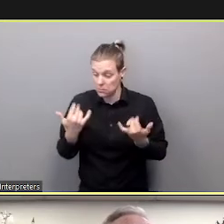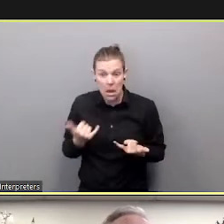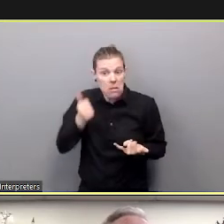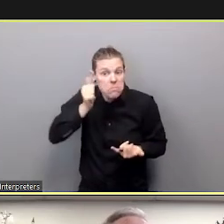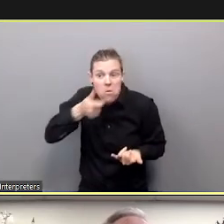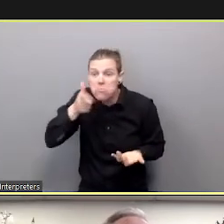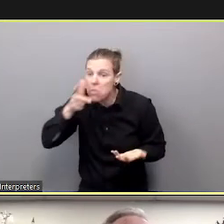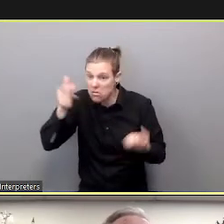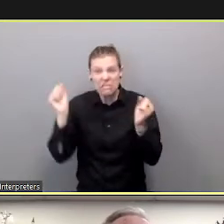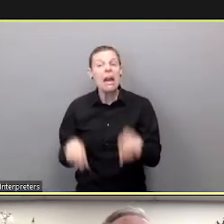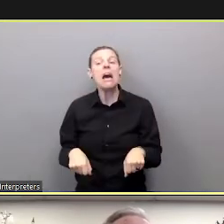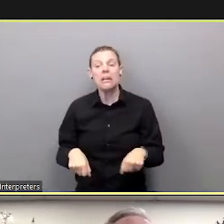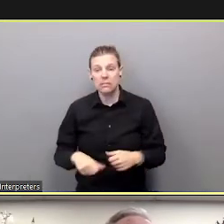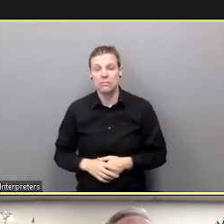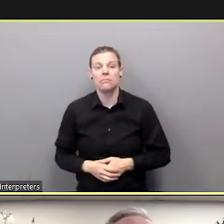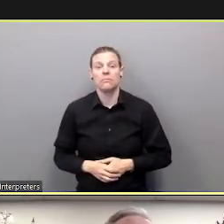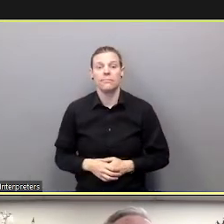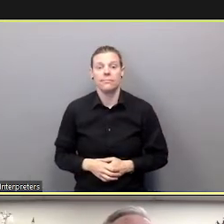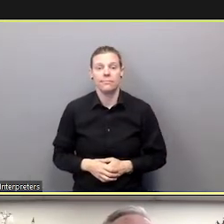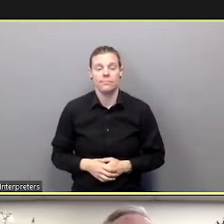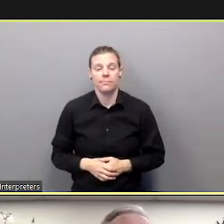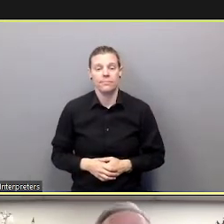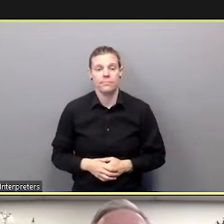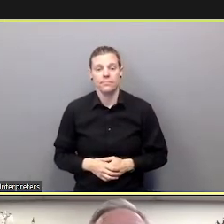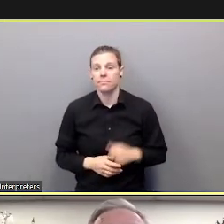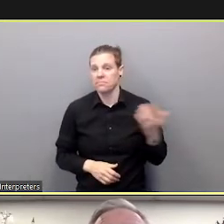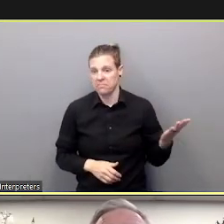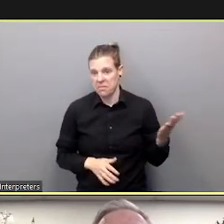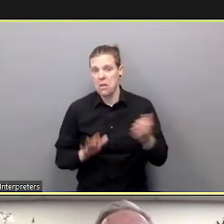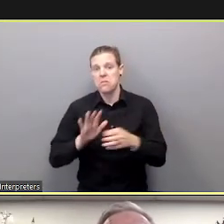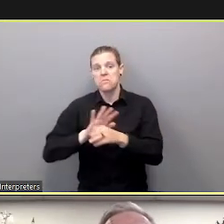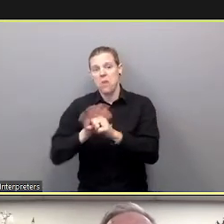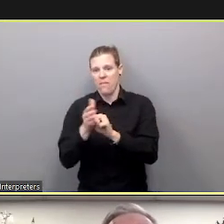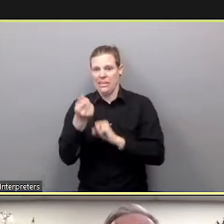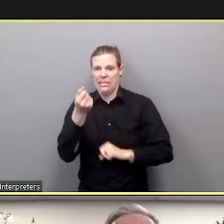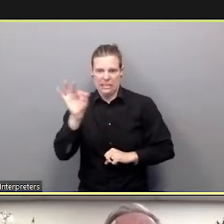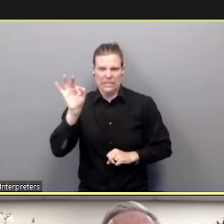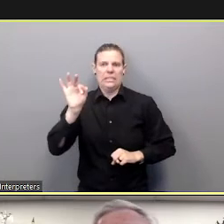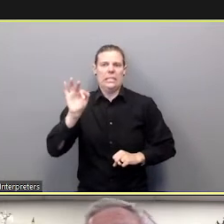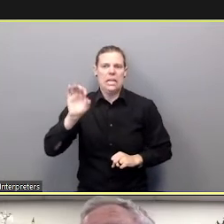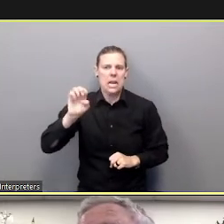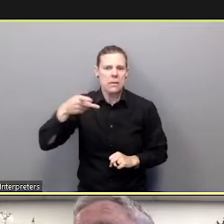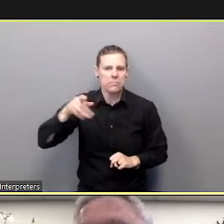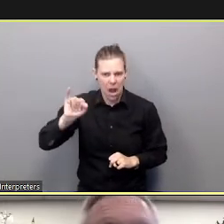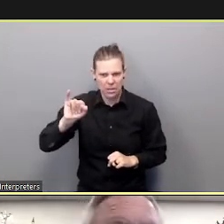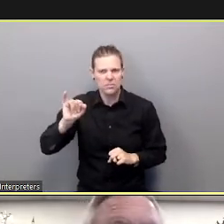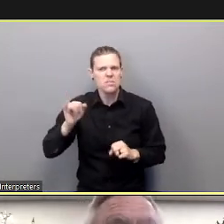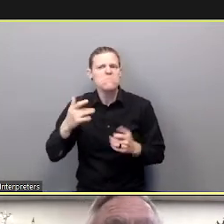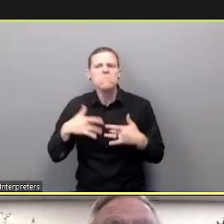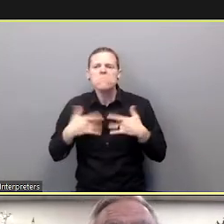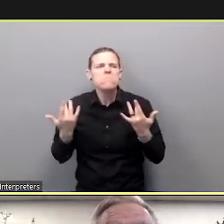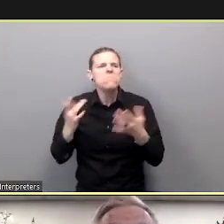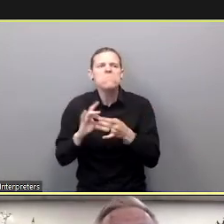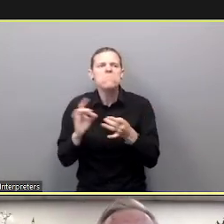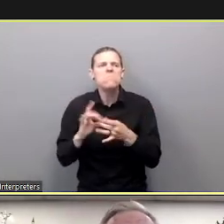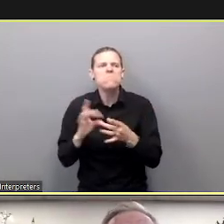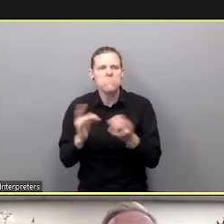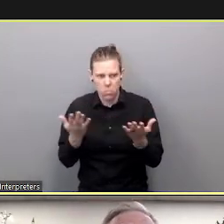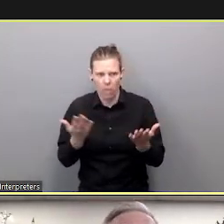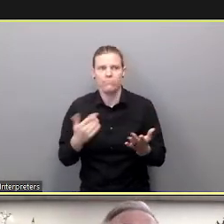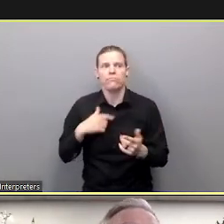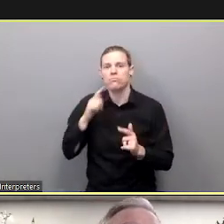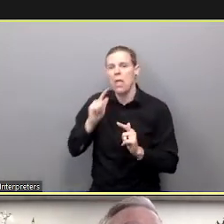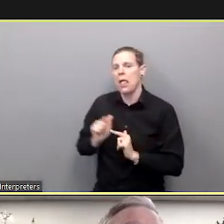Next slide, please. I'm going to turn it over to Christine now, and she's going to take us through the